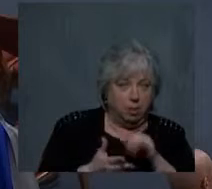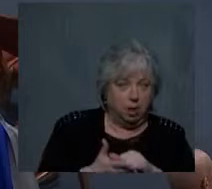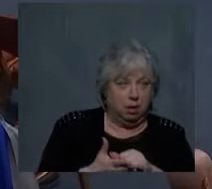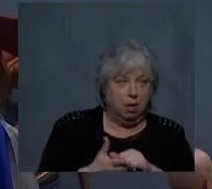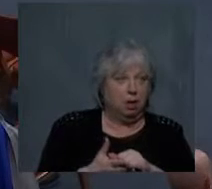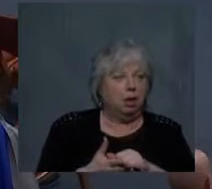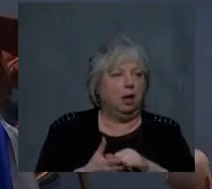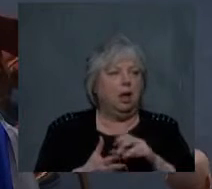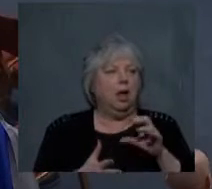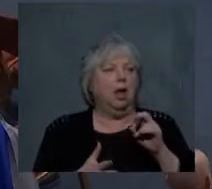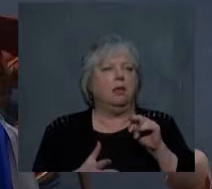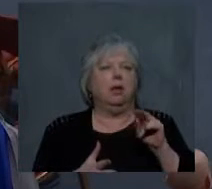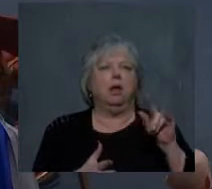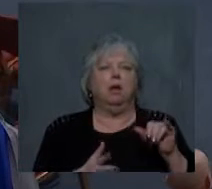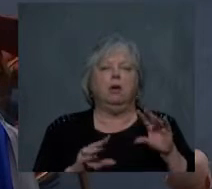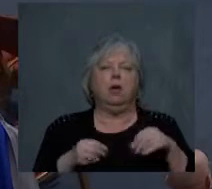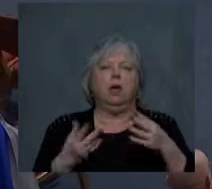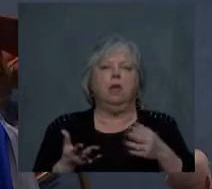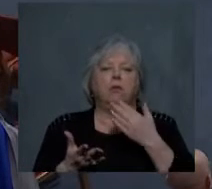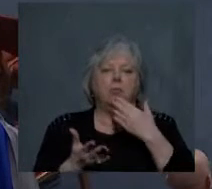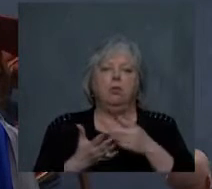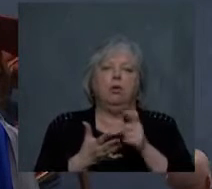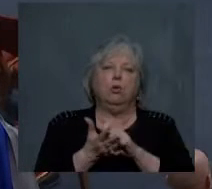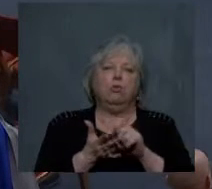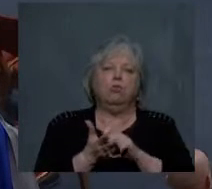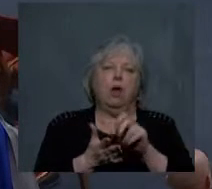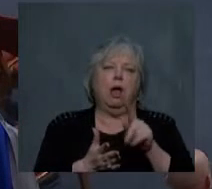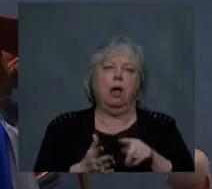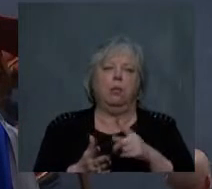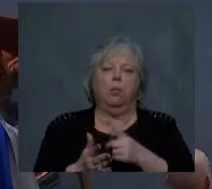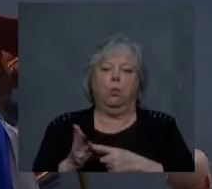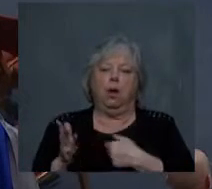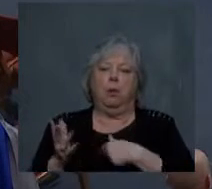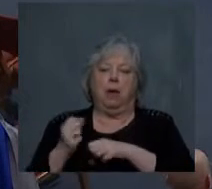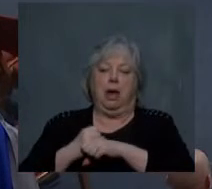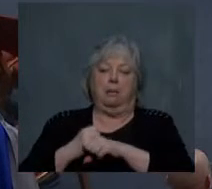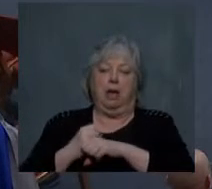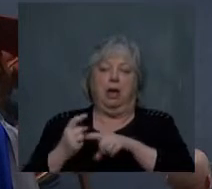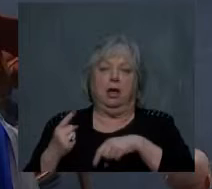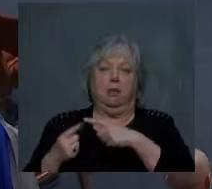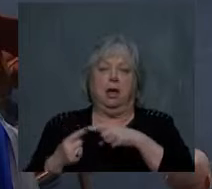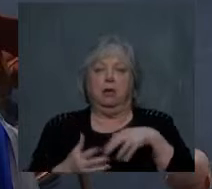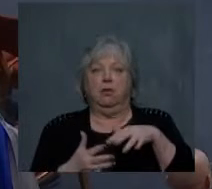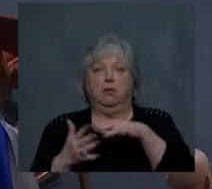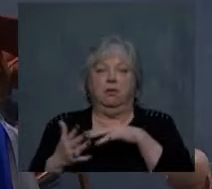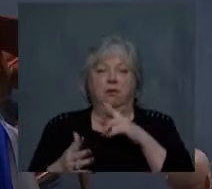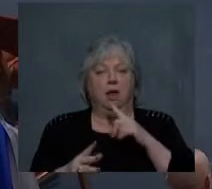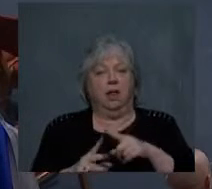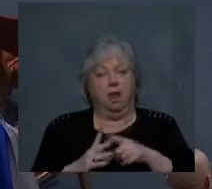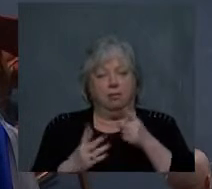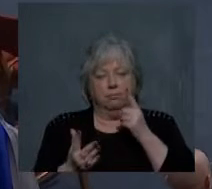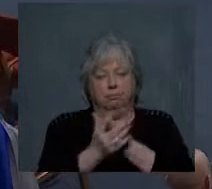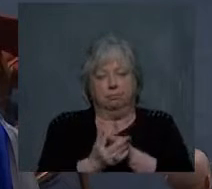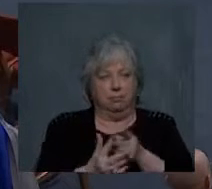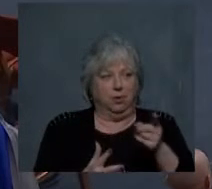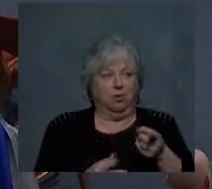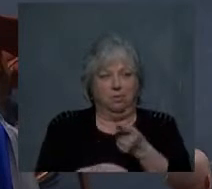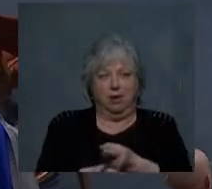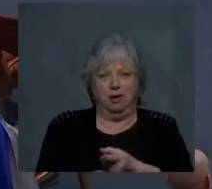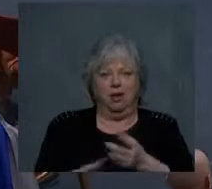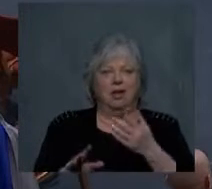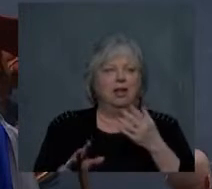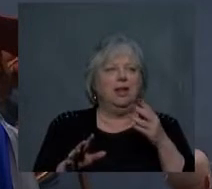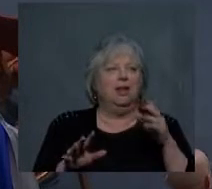county would give you a pretty good write-up on what I've been advocating to these guys here about surveys. They nailed you, didn't they? Okay. You've been Thank pretty you.